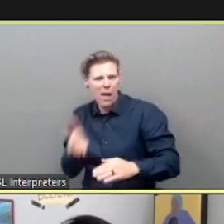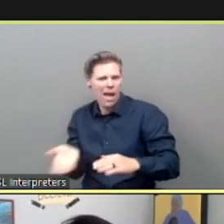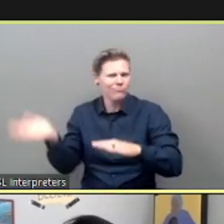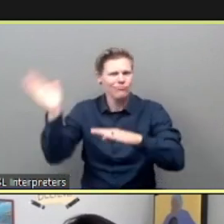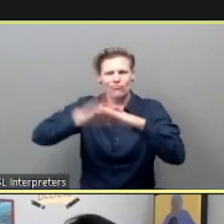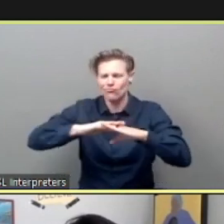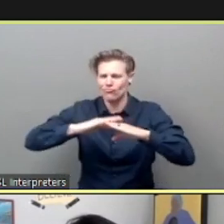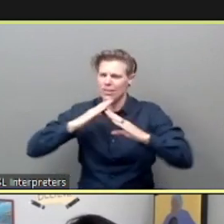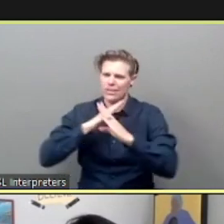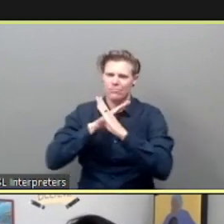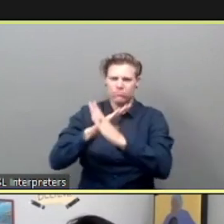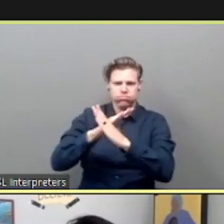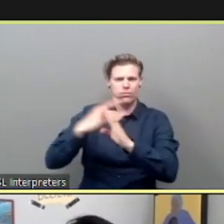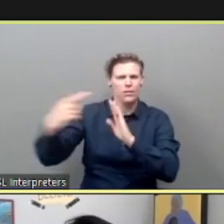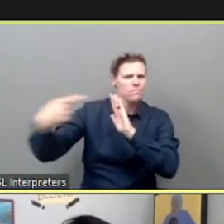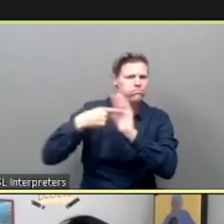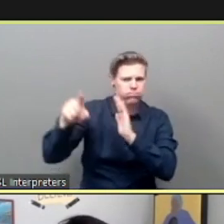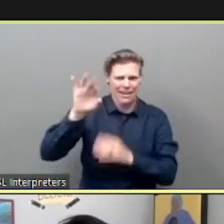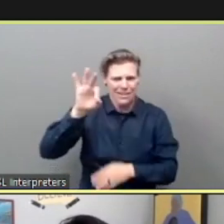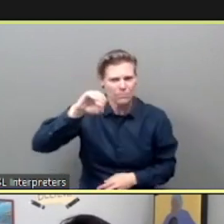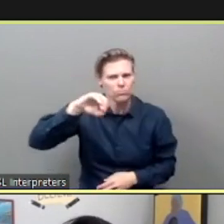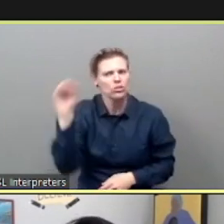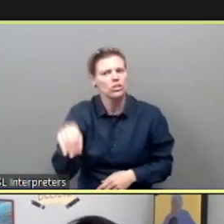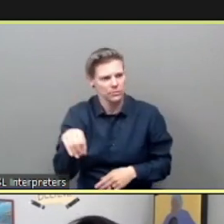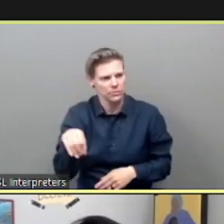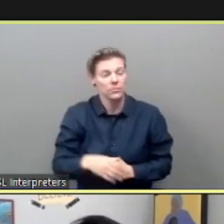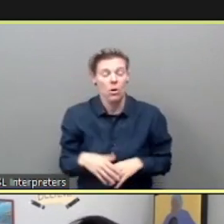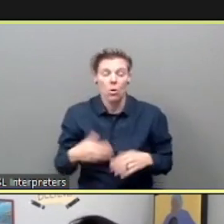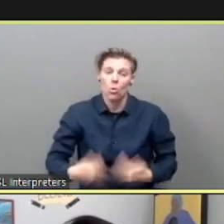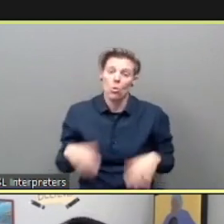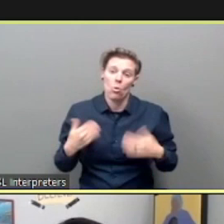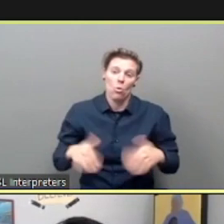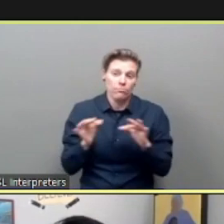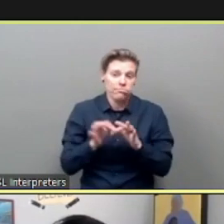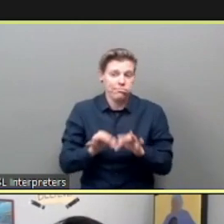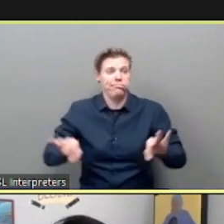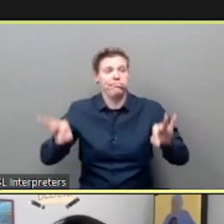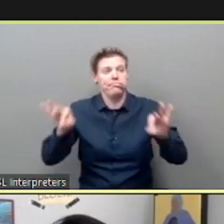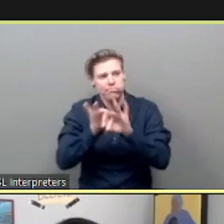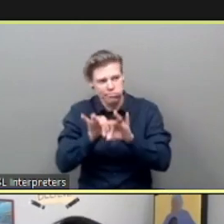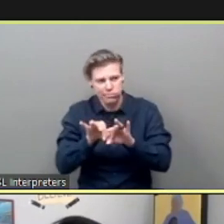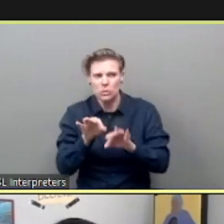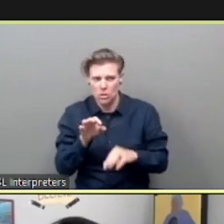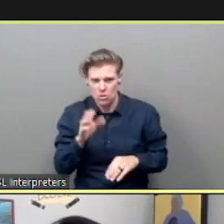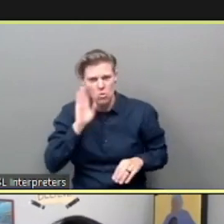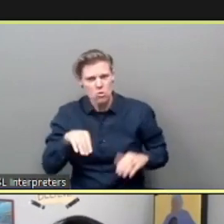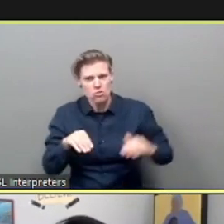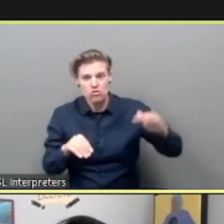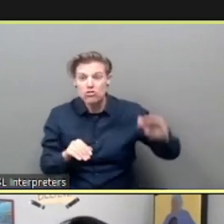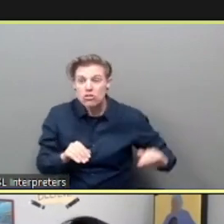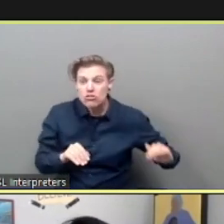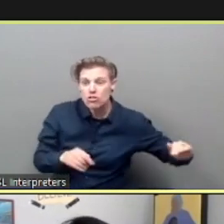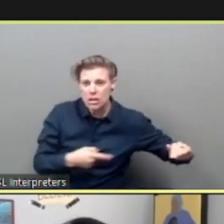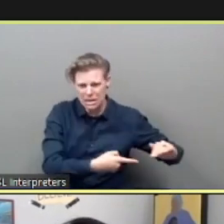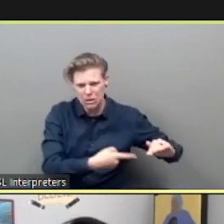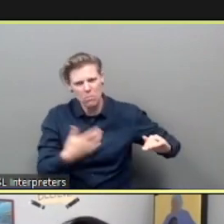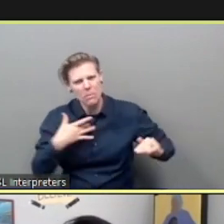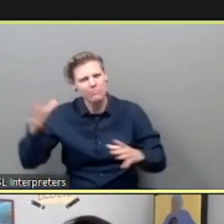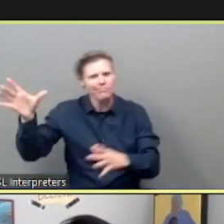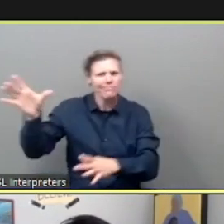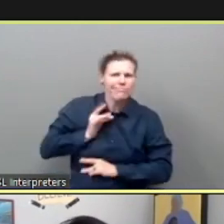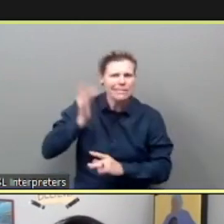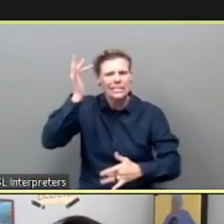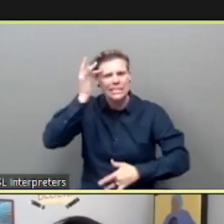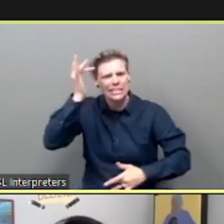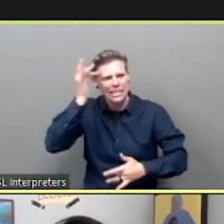is really important because even though children don't usually get as sick, there are still children who can get sick from COVID and